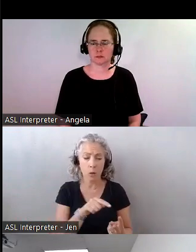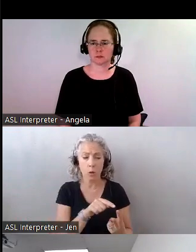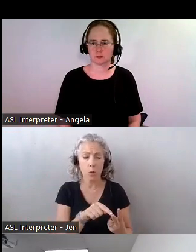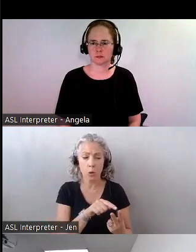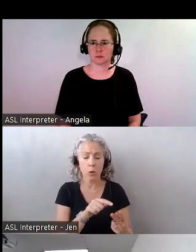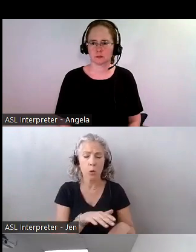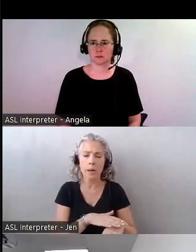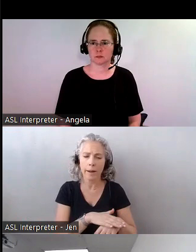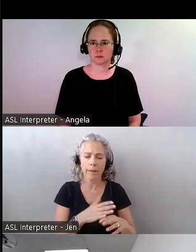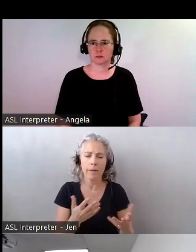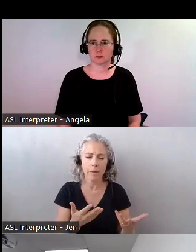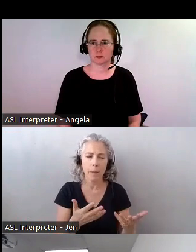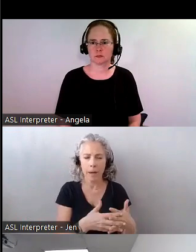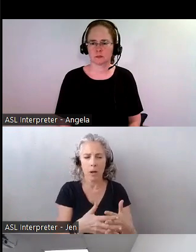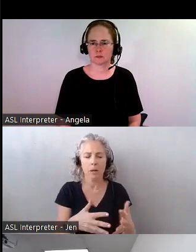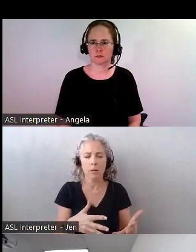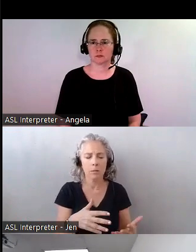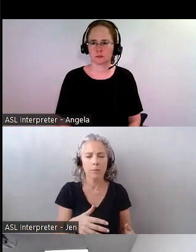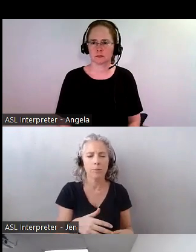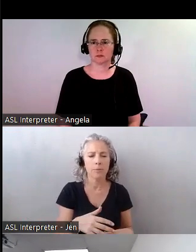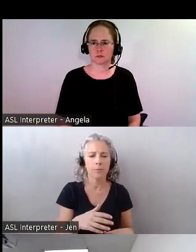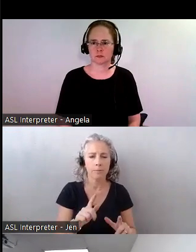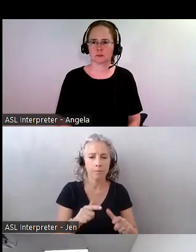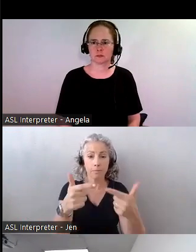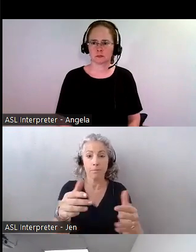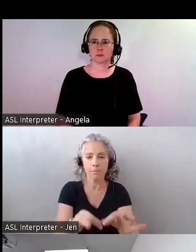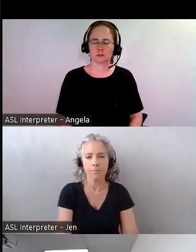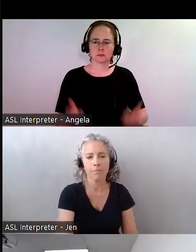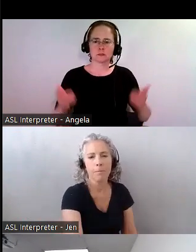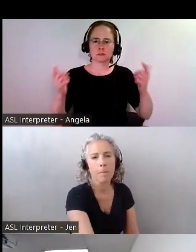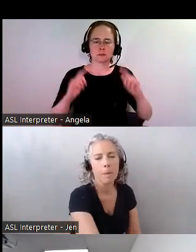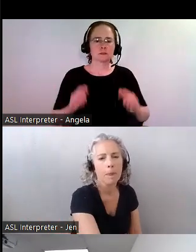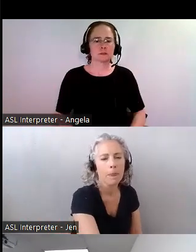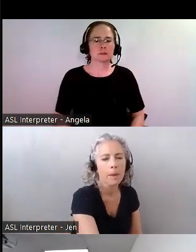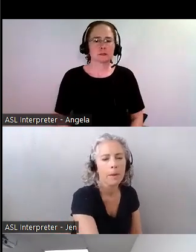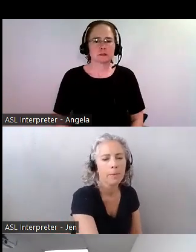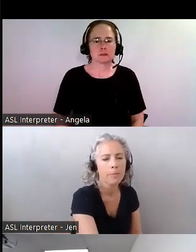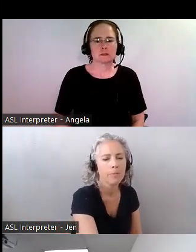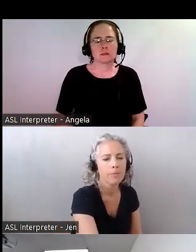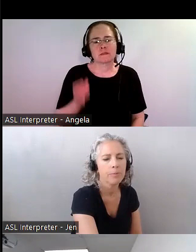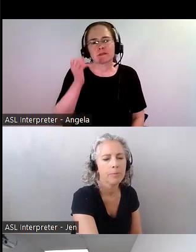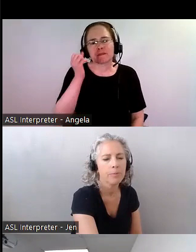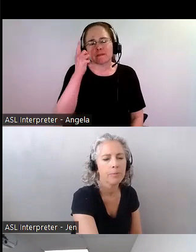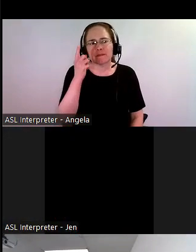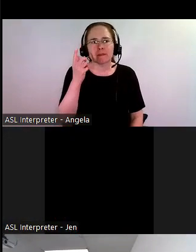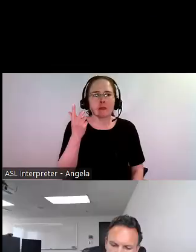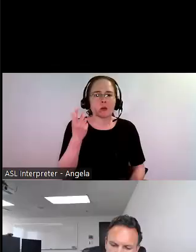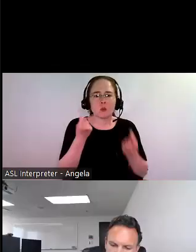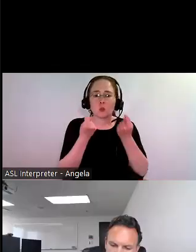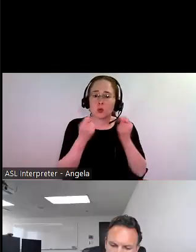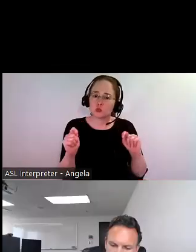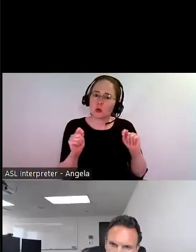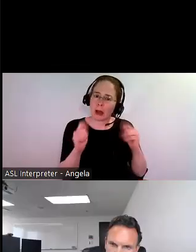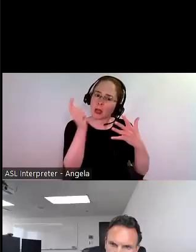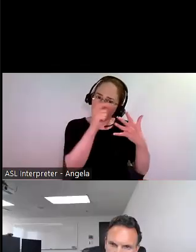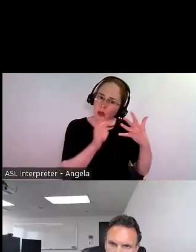Native American. So you know, really, it's like we try these things and they turn out to